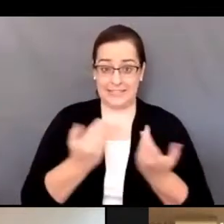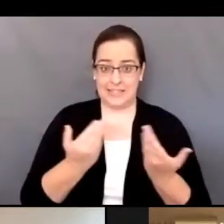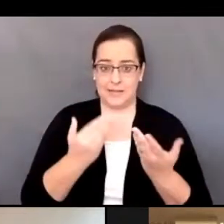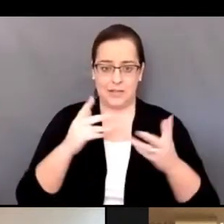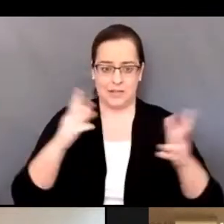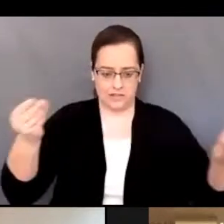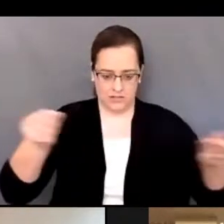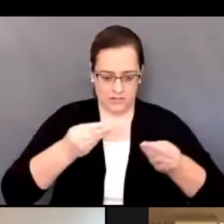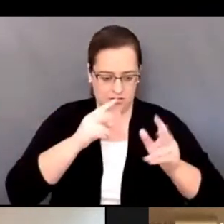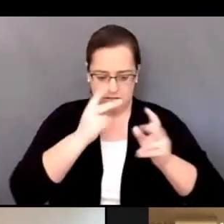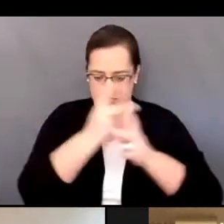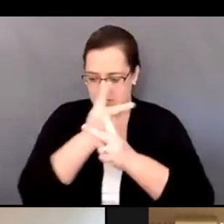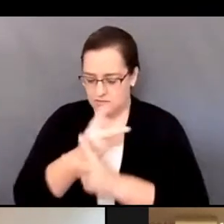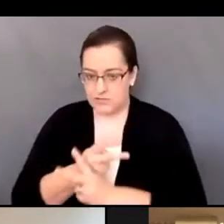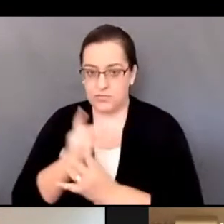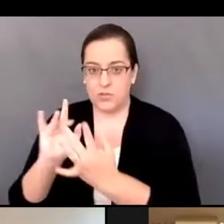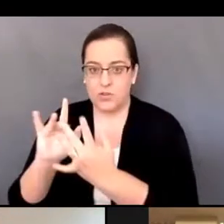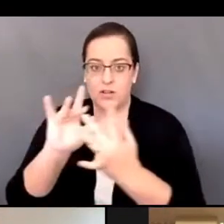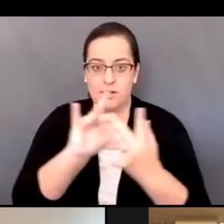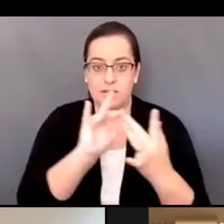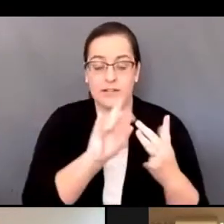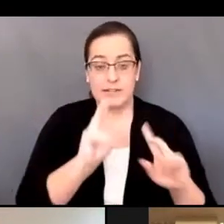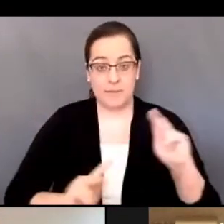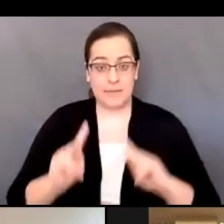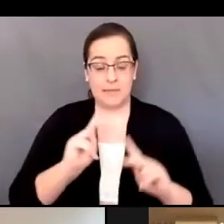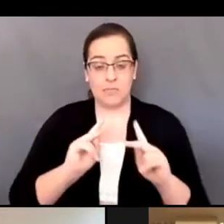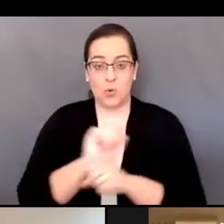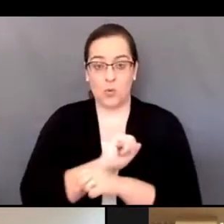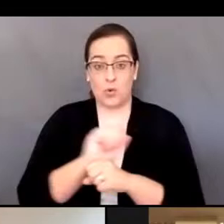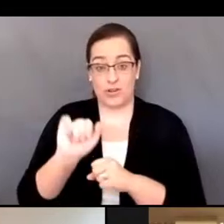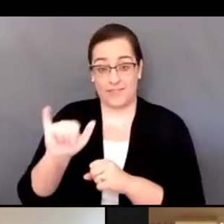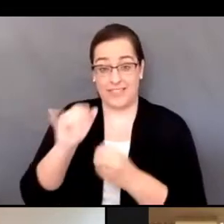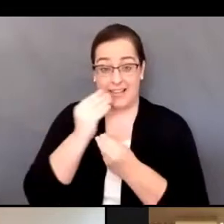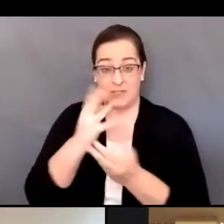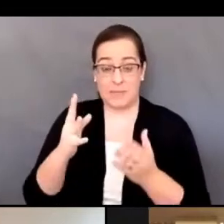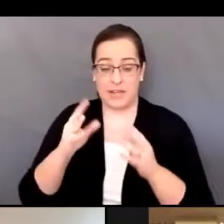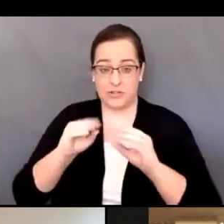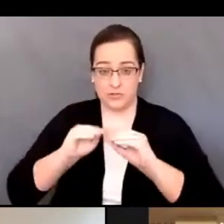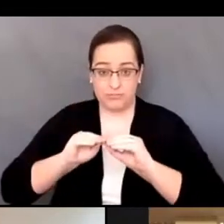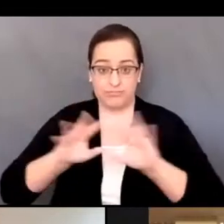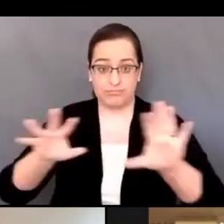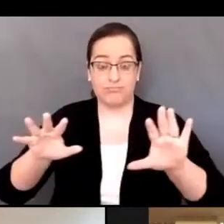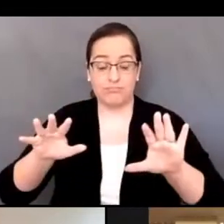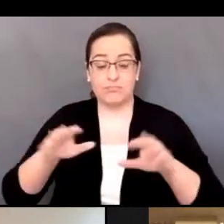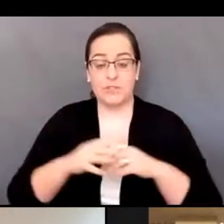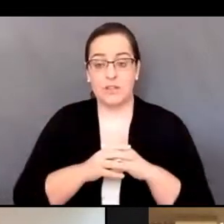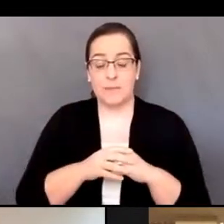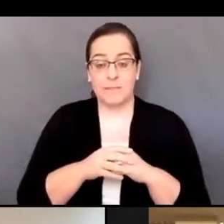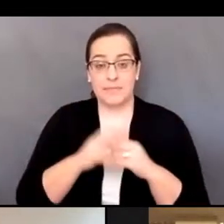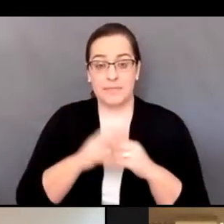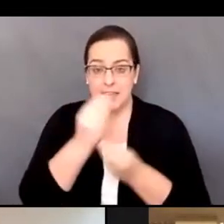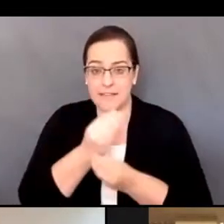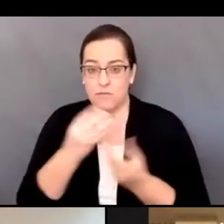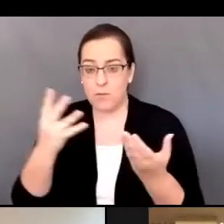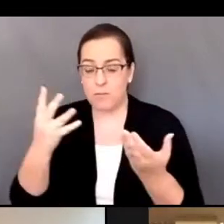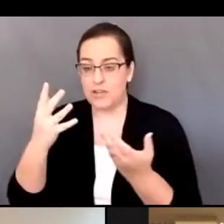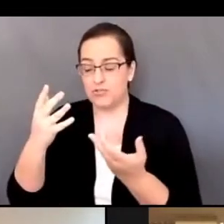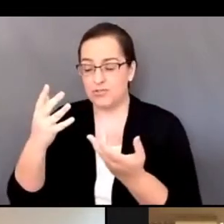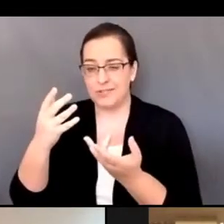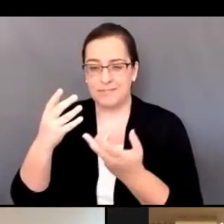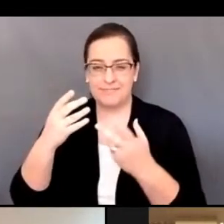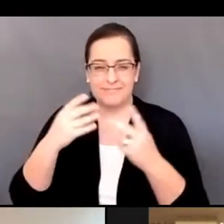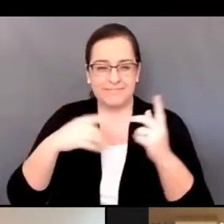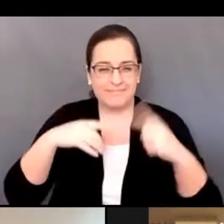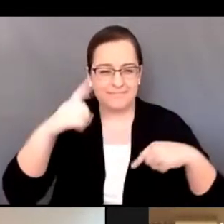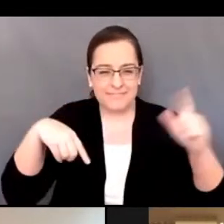begin contacting the individuals and working to get the information to the public. The information is provisional, so there may be slight